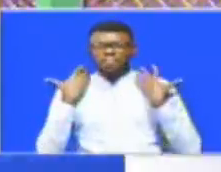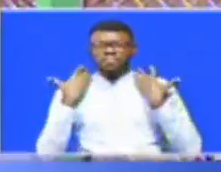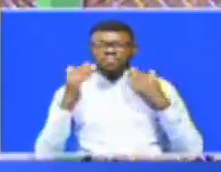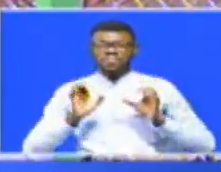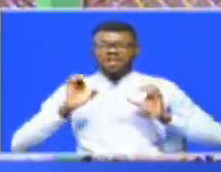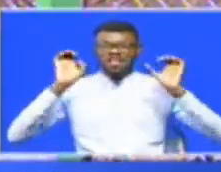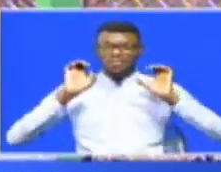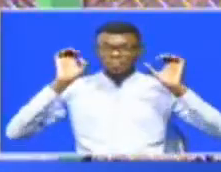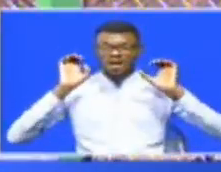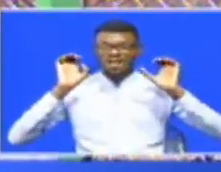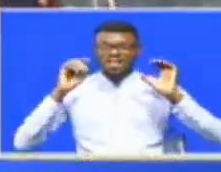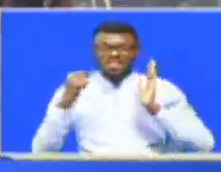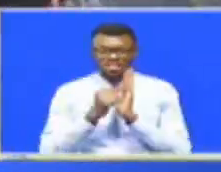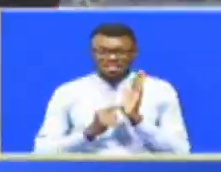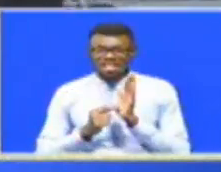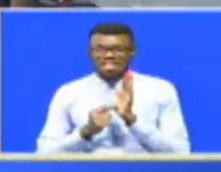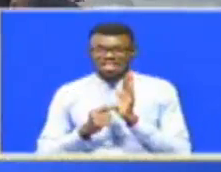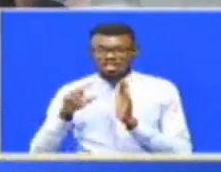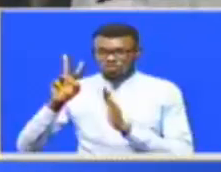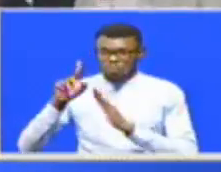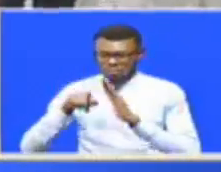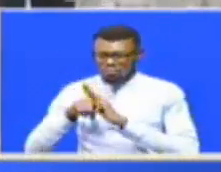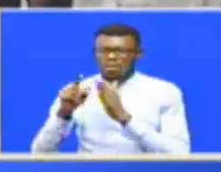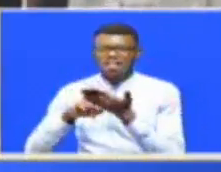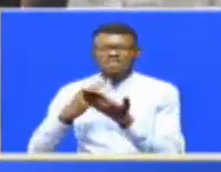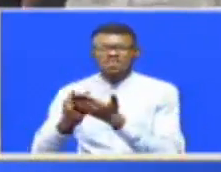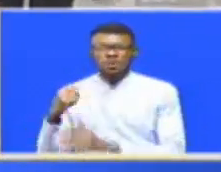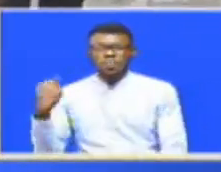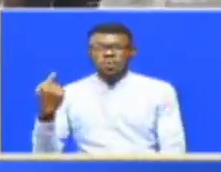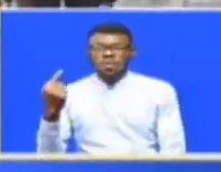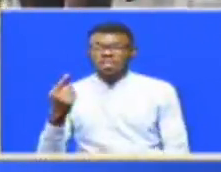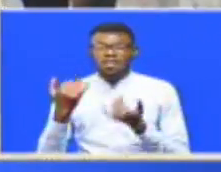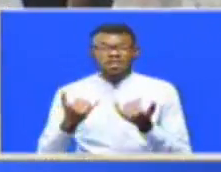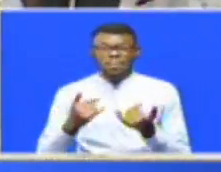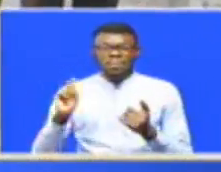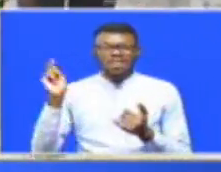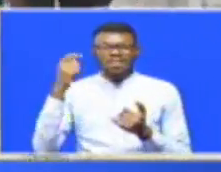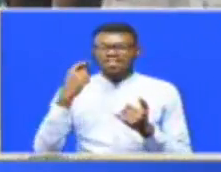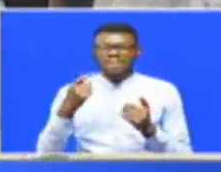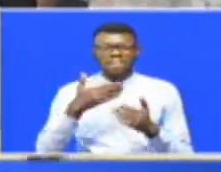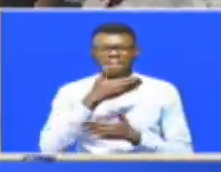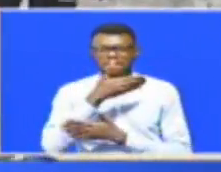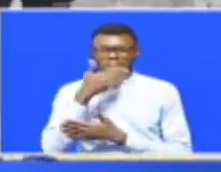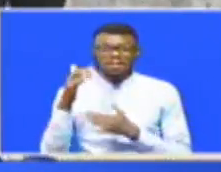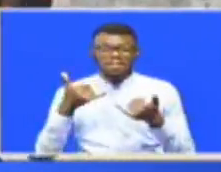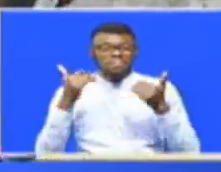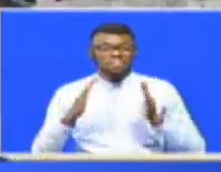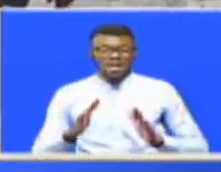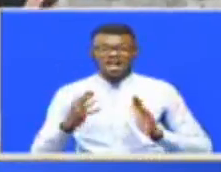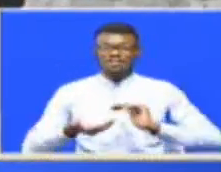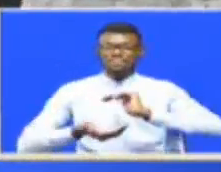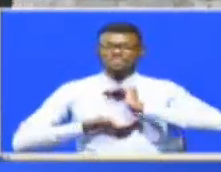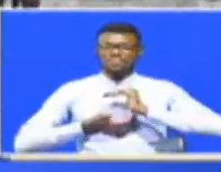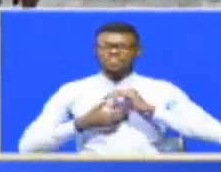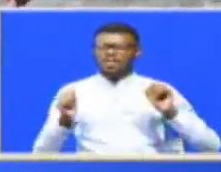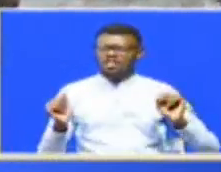inawork. That's why nilikuwa zit only 2 goals. The Giants stopper has become Kenya's favorite national team player with his spectacular